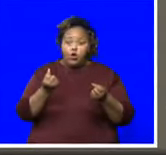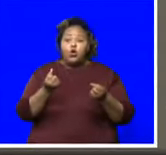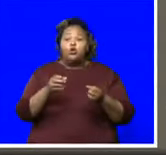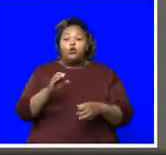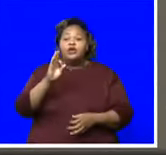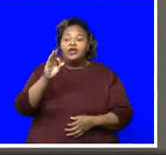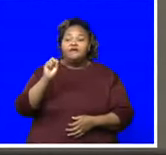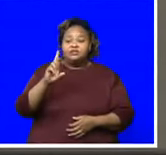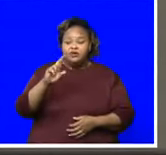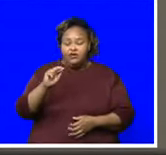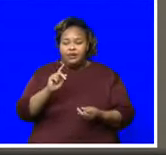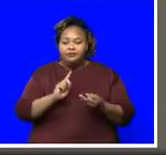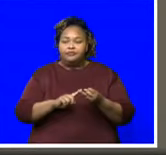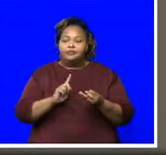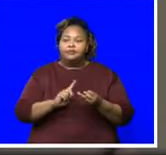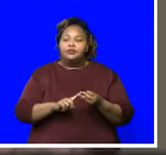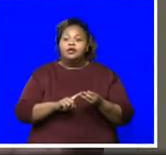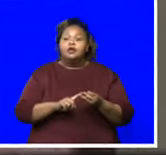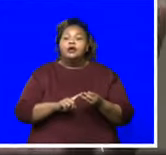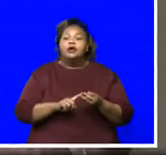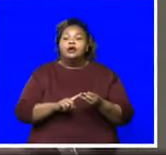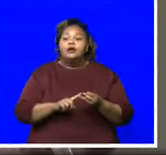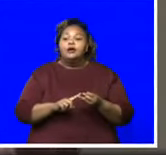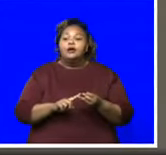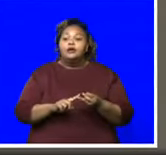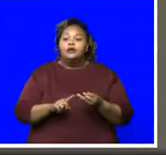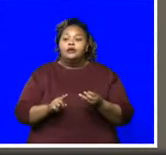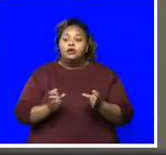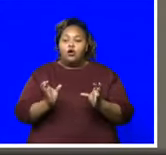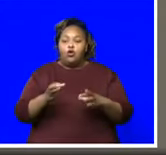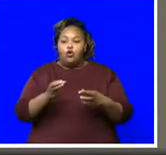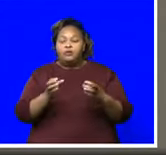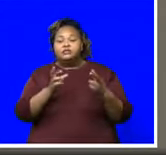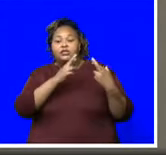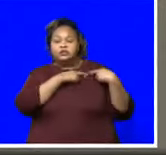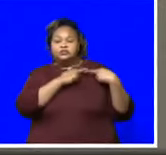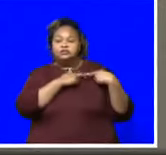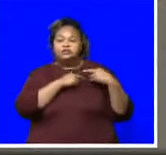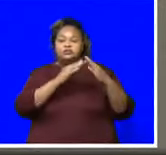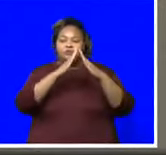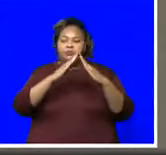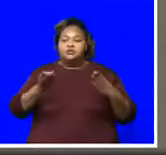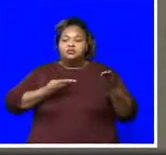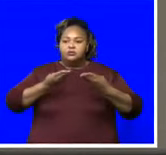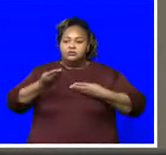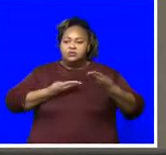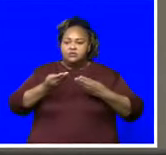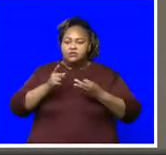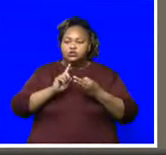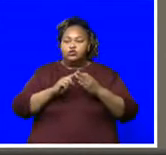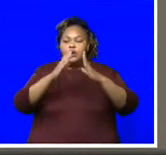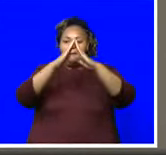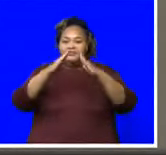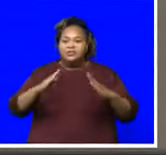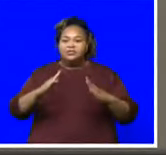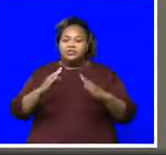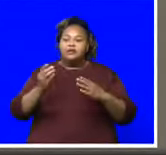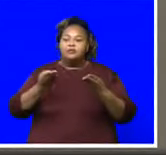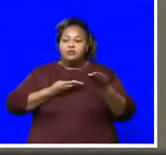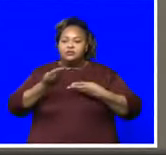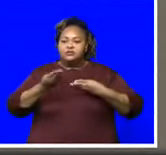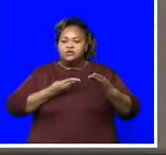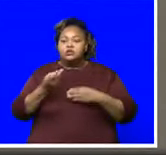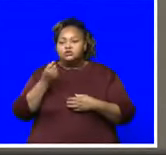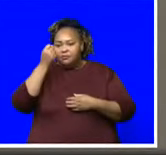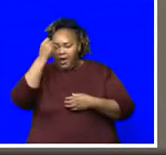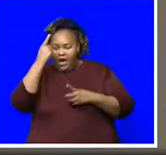iParliament sinelitiko la ka commerce na commissioner sesihlanganisa lemicondo ke ukuthi sista uphuma sibe imicondo omunye futhi